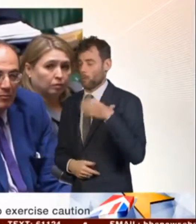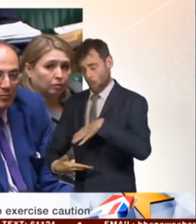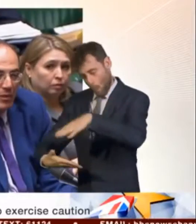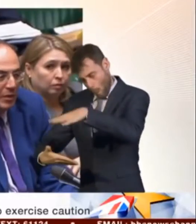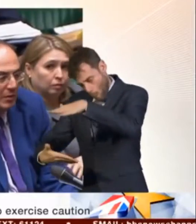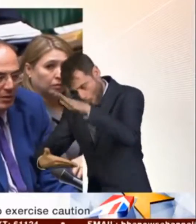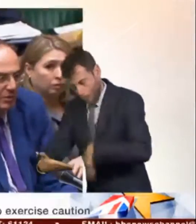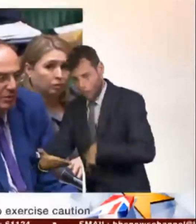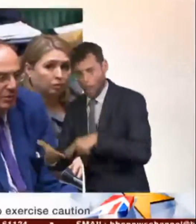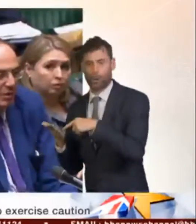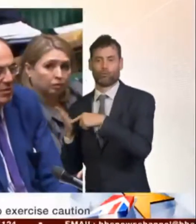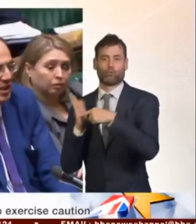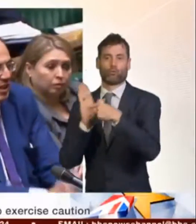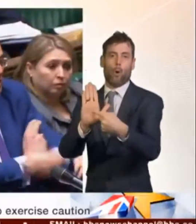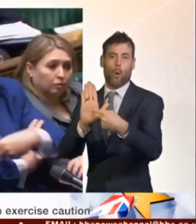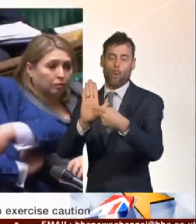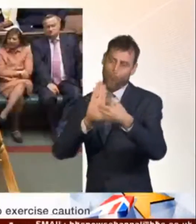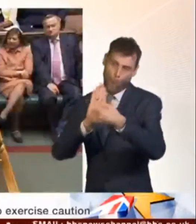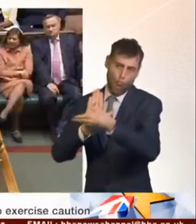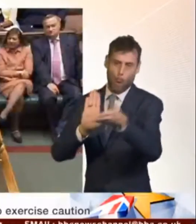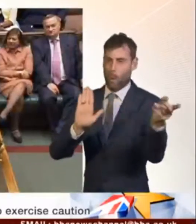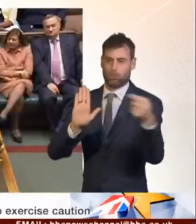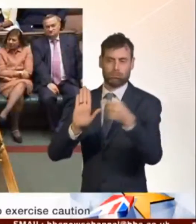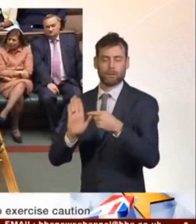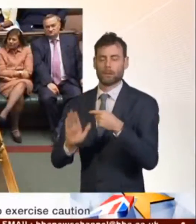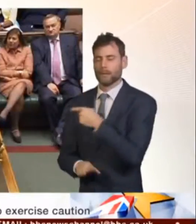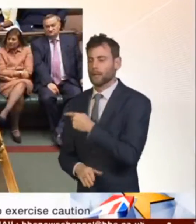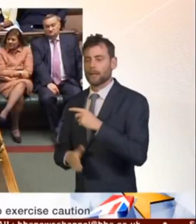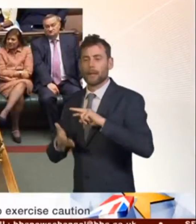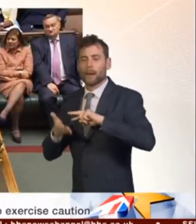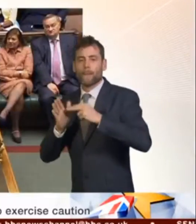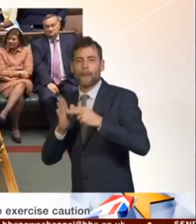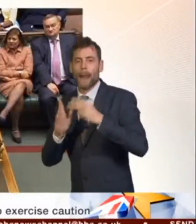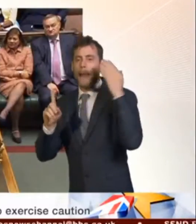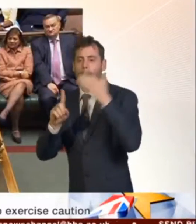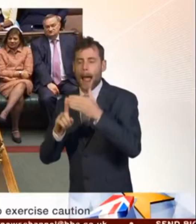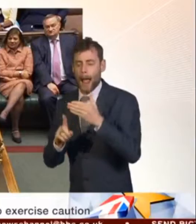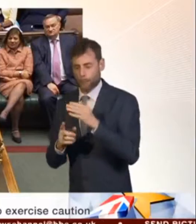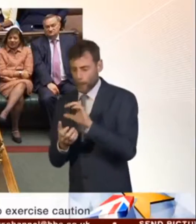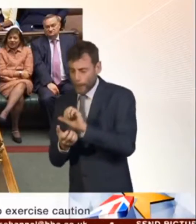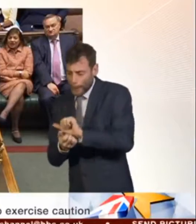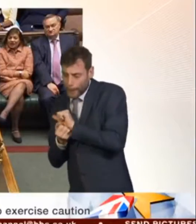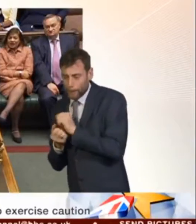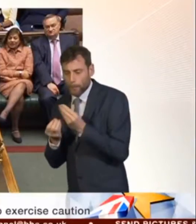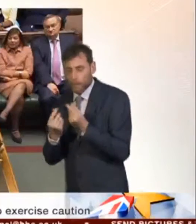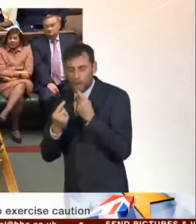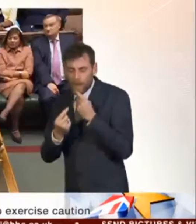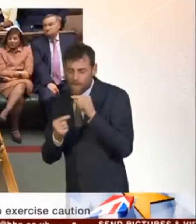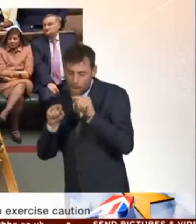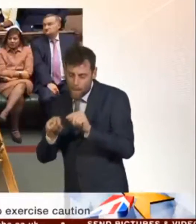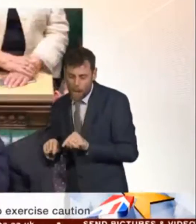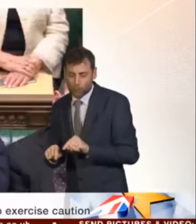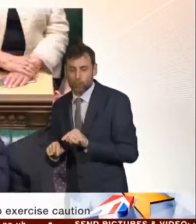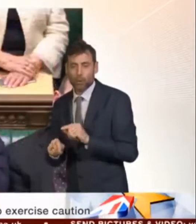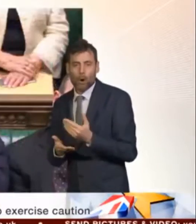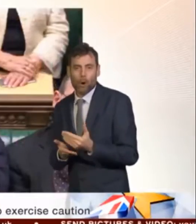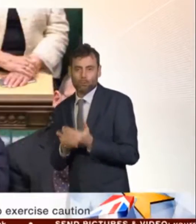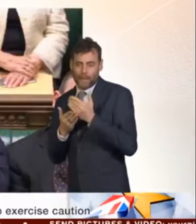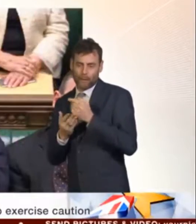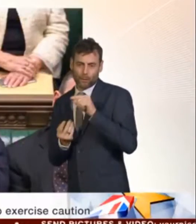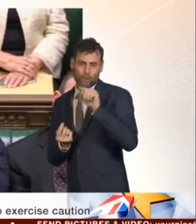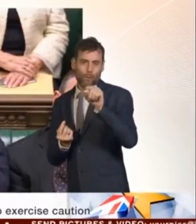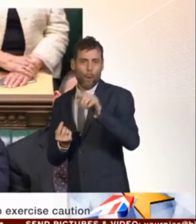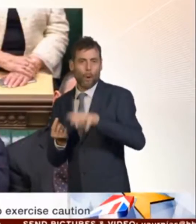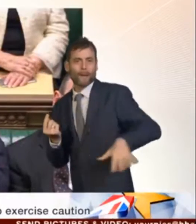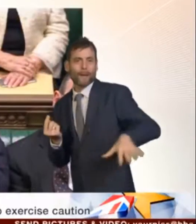put into the public domain without any attempt at protecting the national interest whatsoever. And